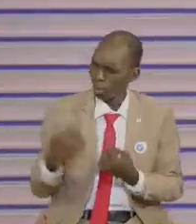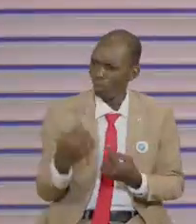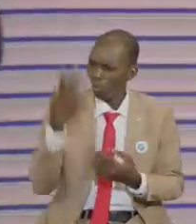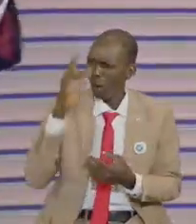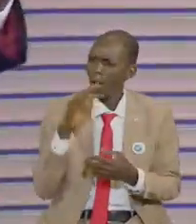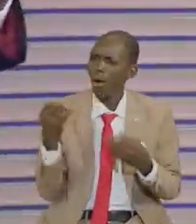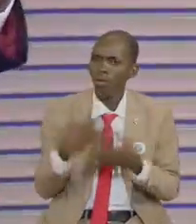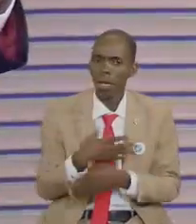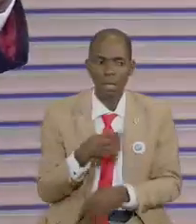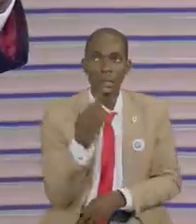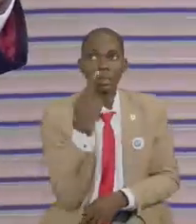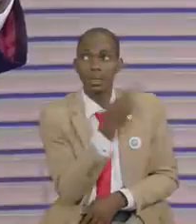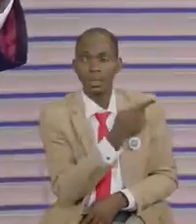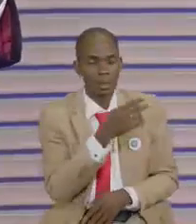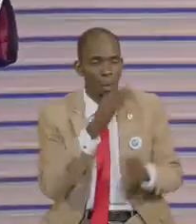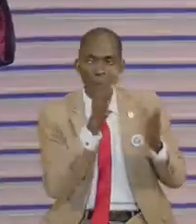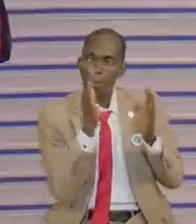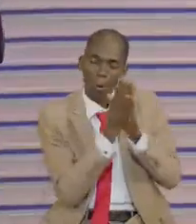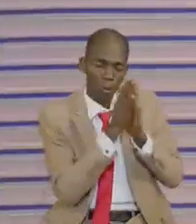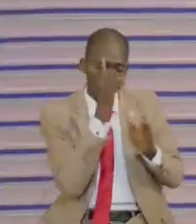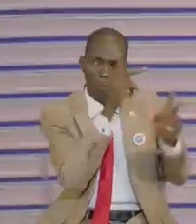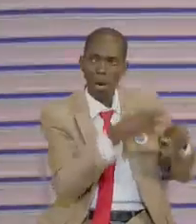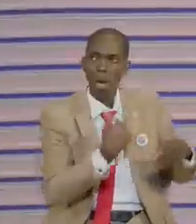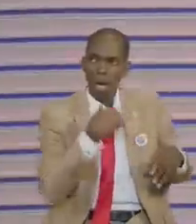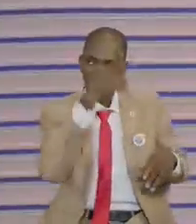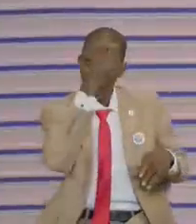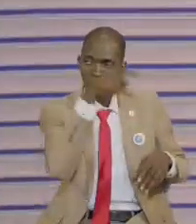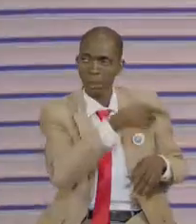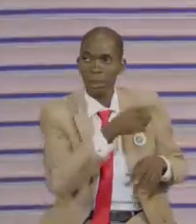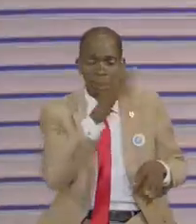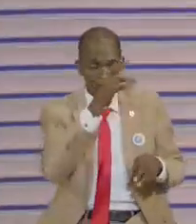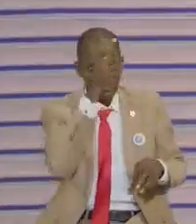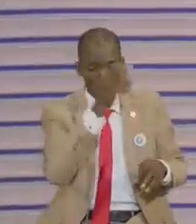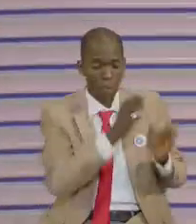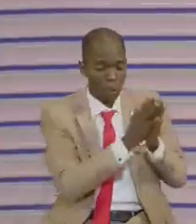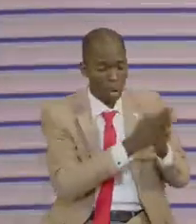They're casting out devil there. I don't want the devil to come out and come into me.